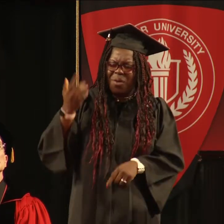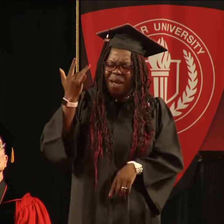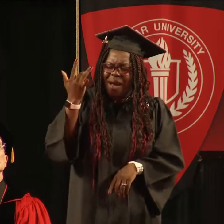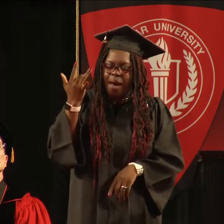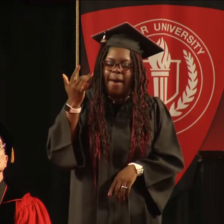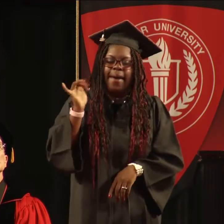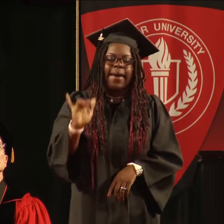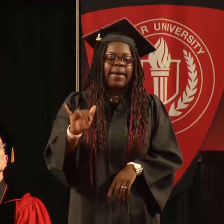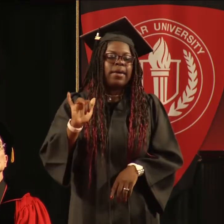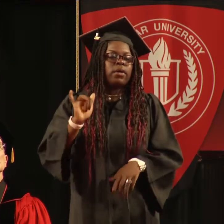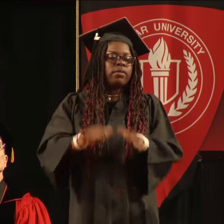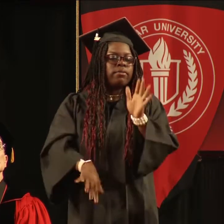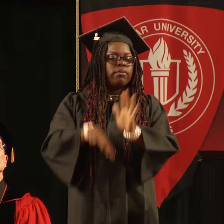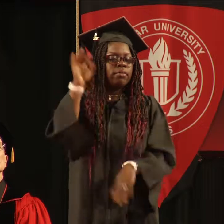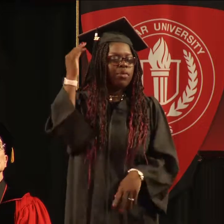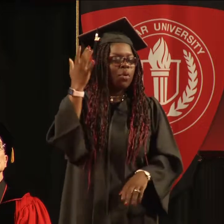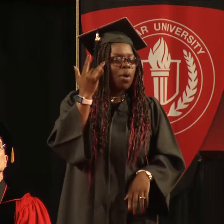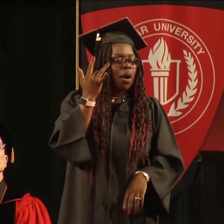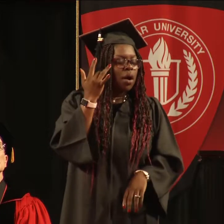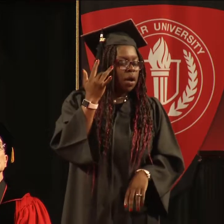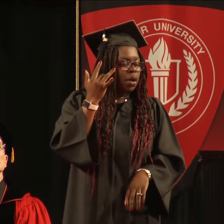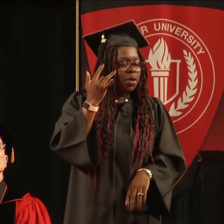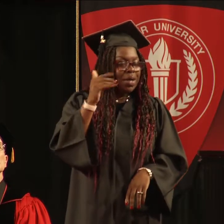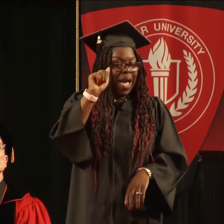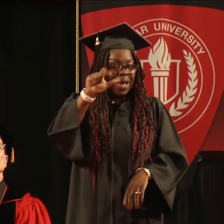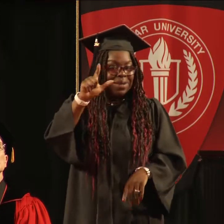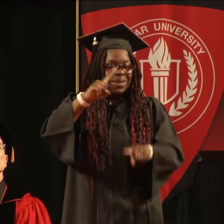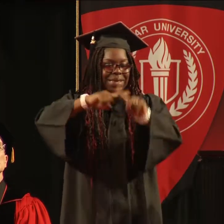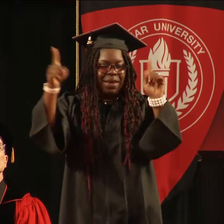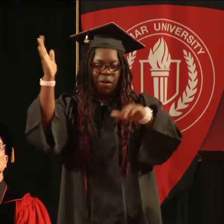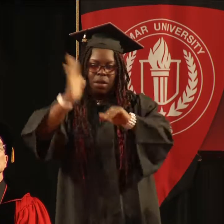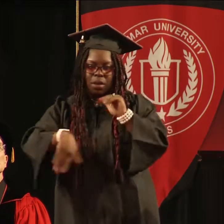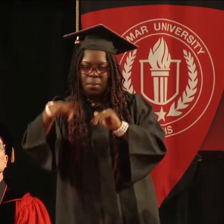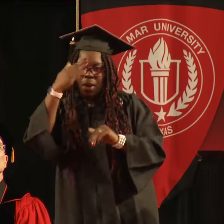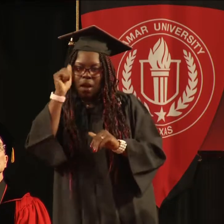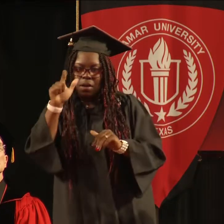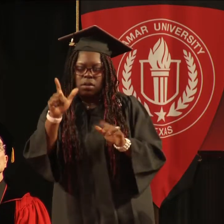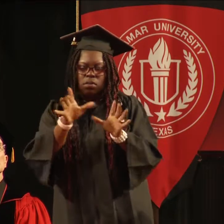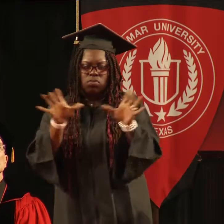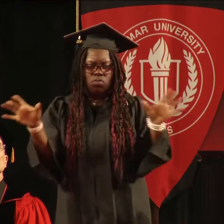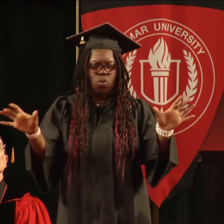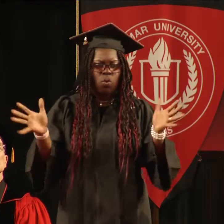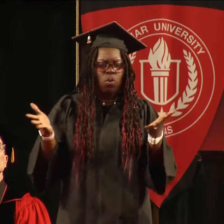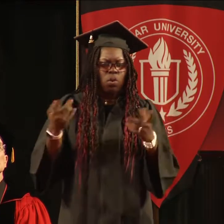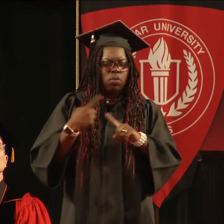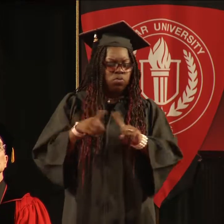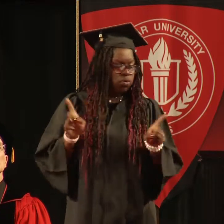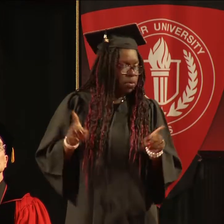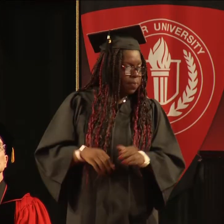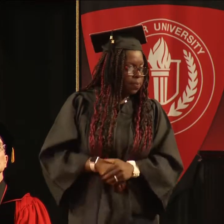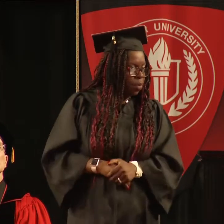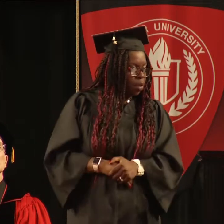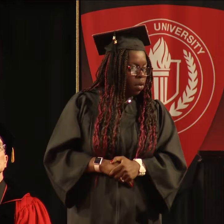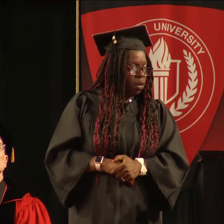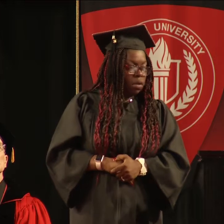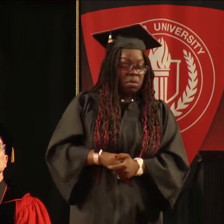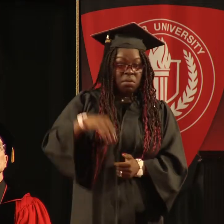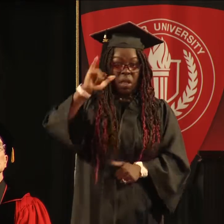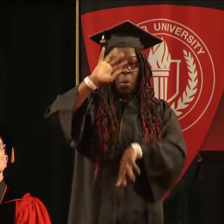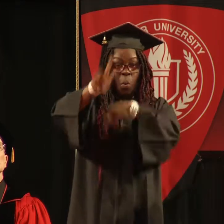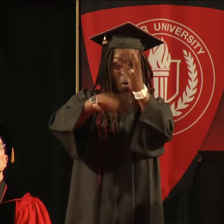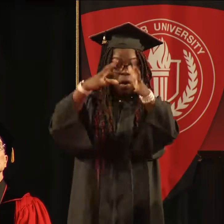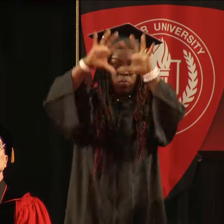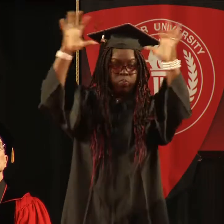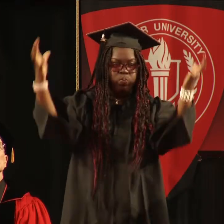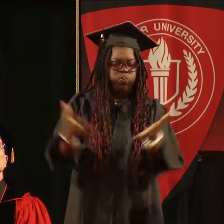And helped me to understand the struggles I had in the past with my language. Black ASL is different than just ASL.